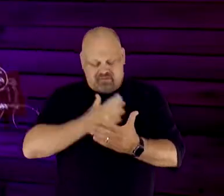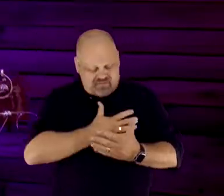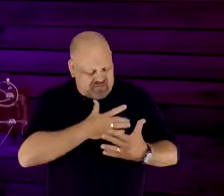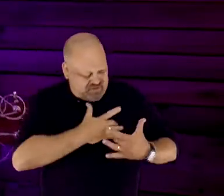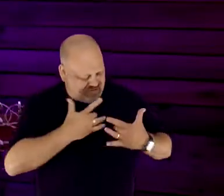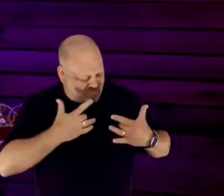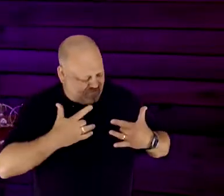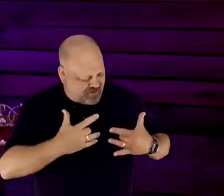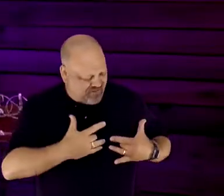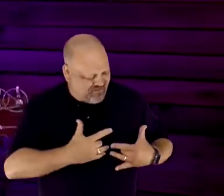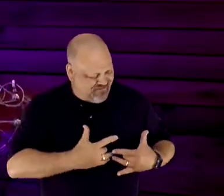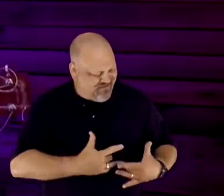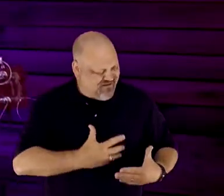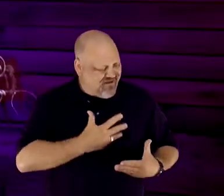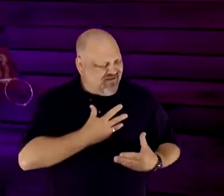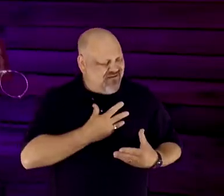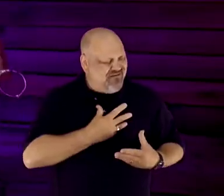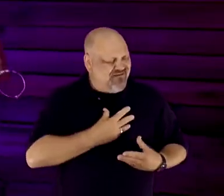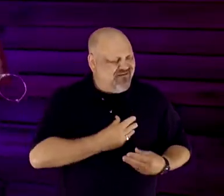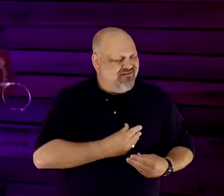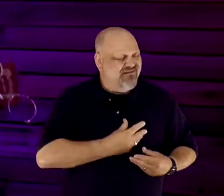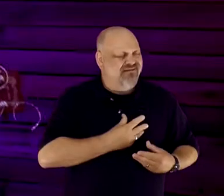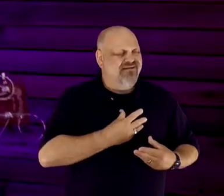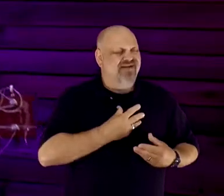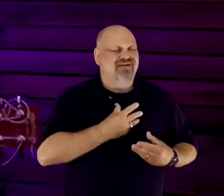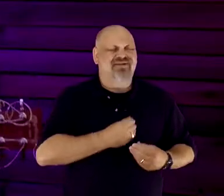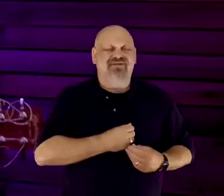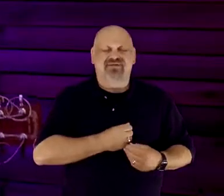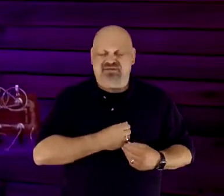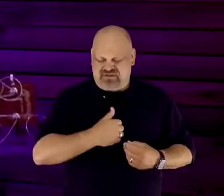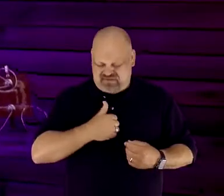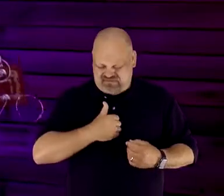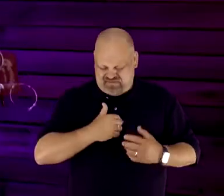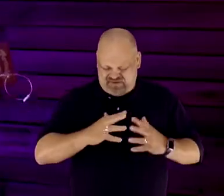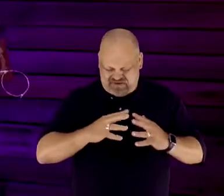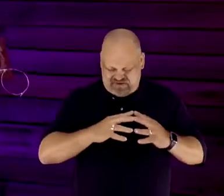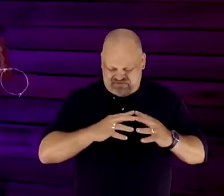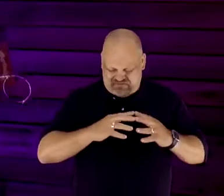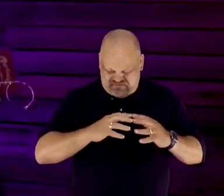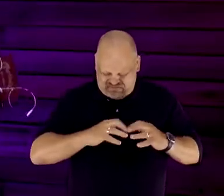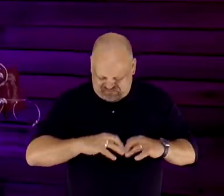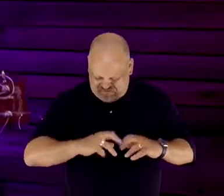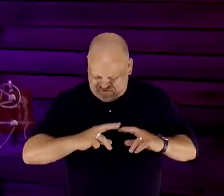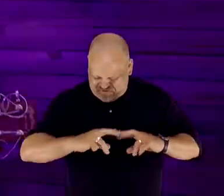to soften my heart, to break me